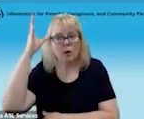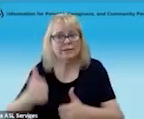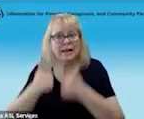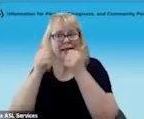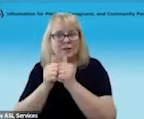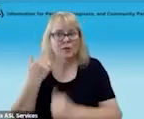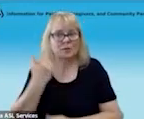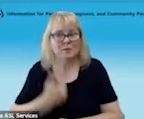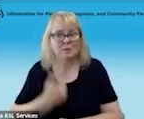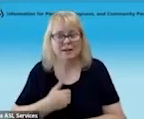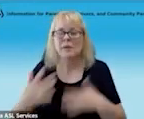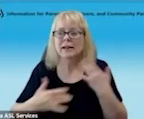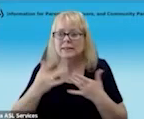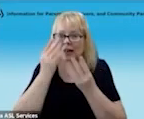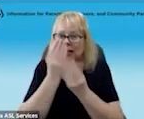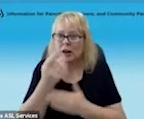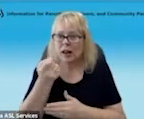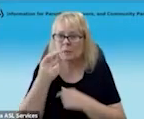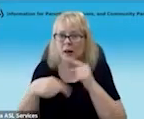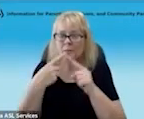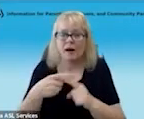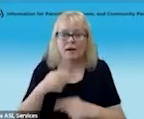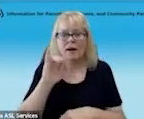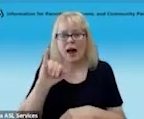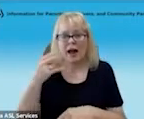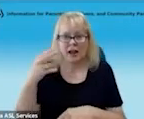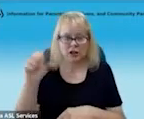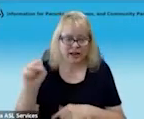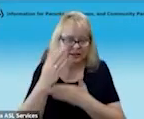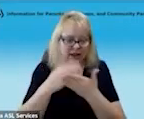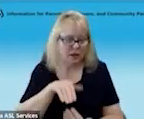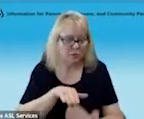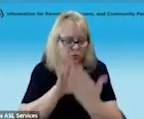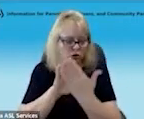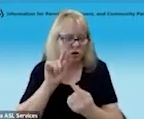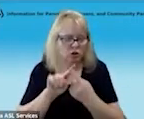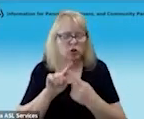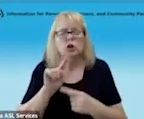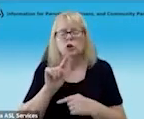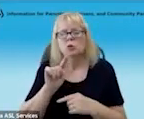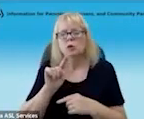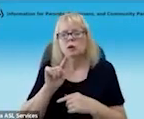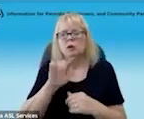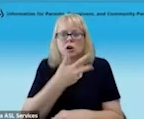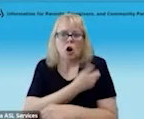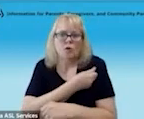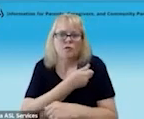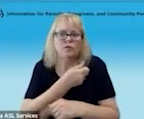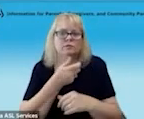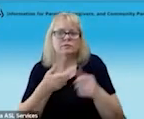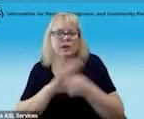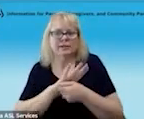vaccinator. I'm a mother of 2 adolescent girls. I'm a wife and a daughter of 2 elder parents who live with me.